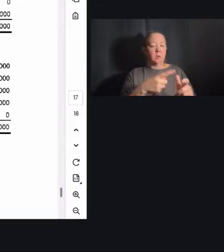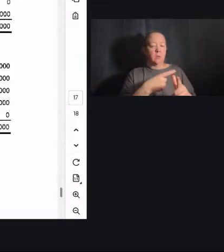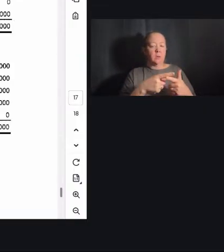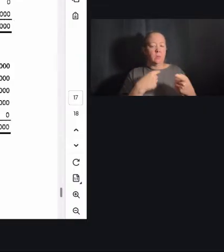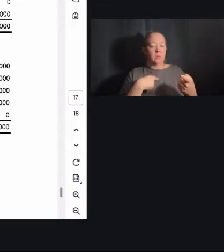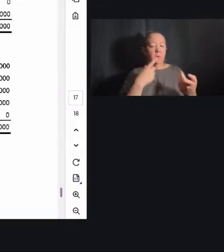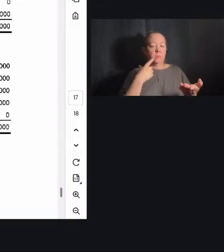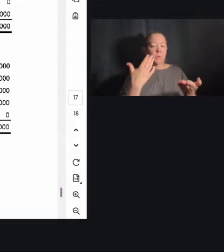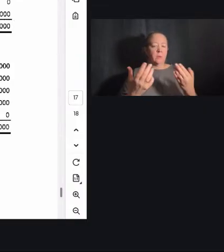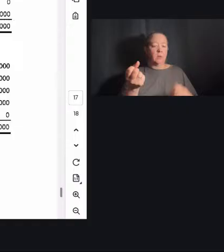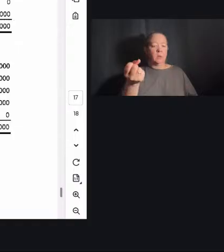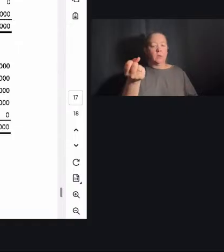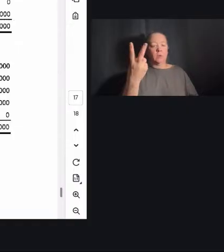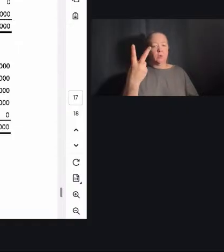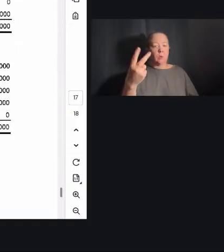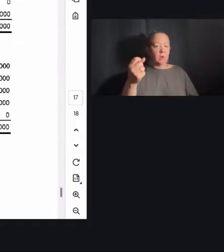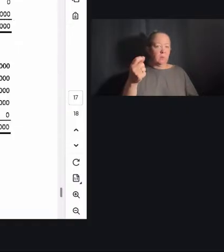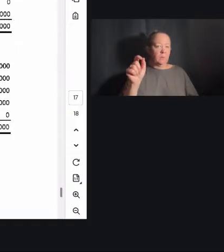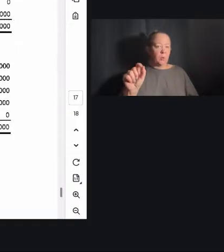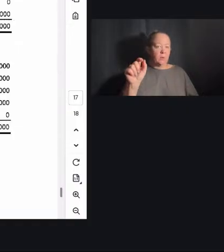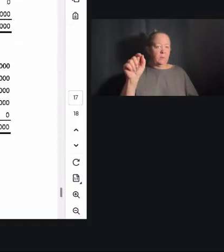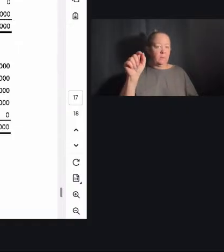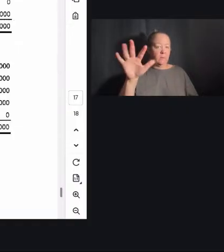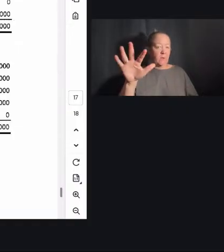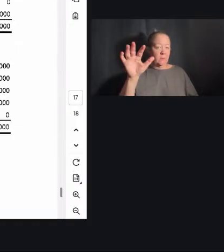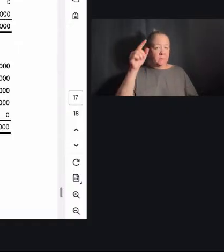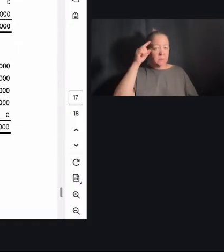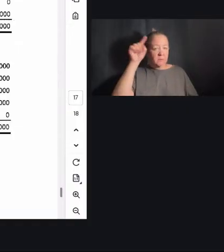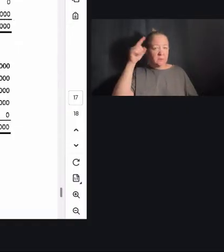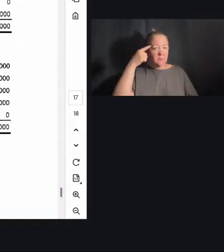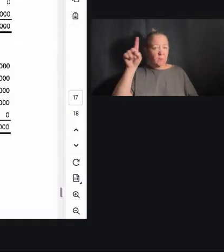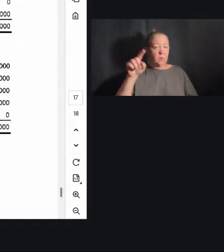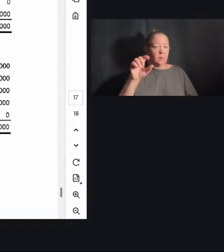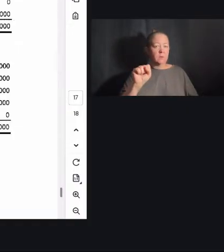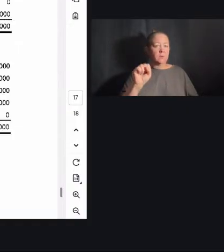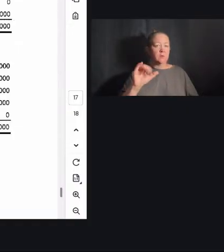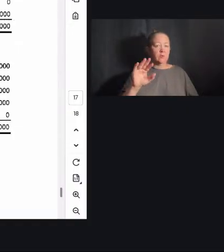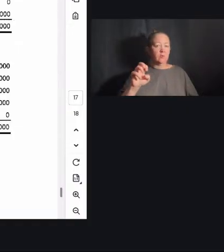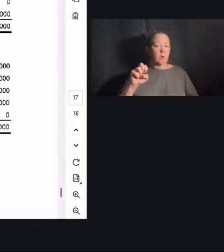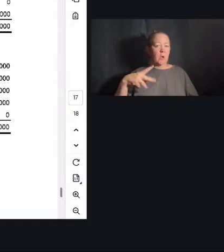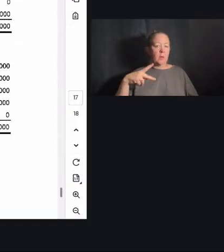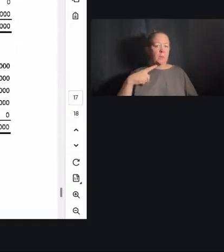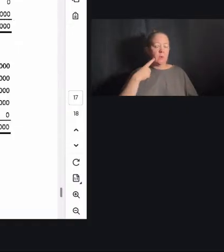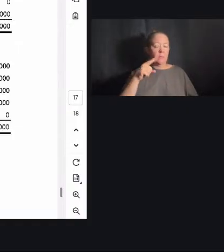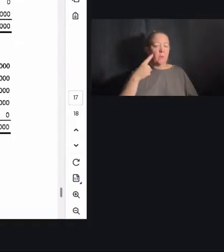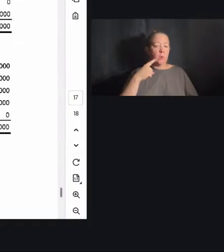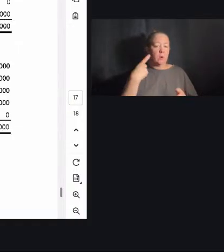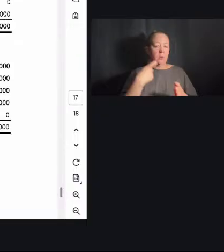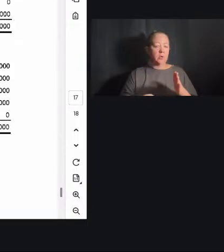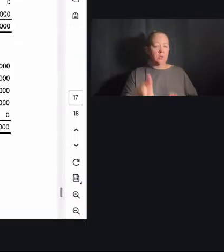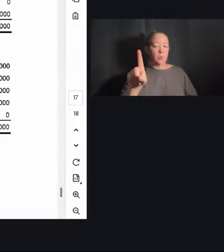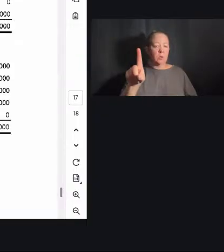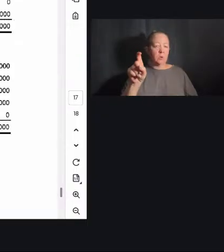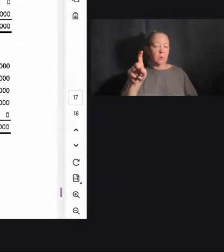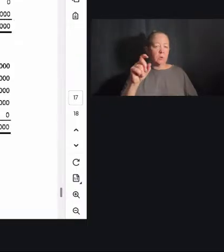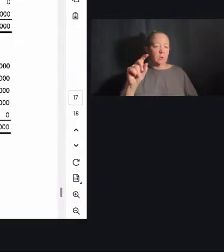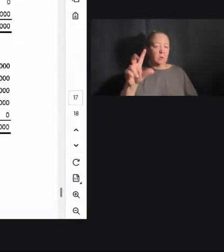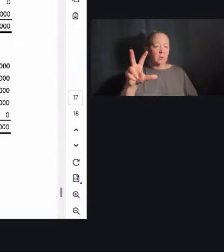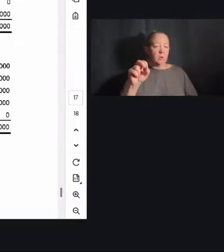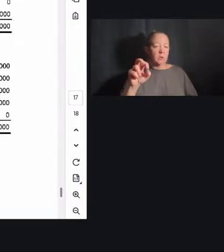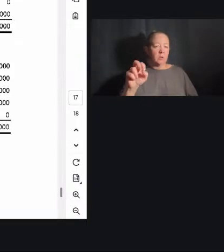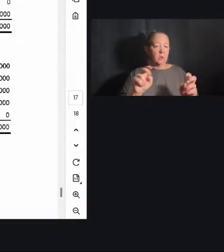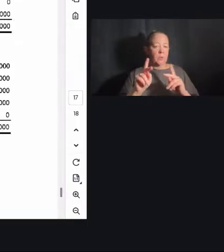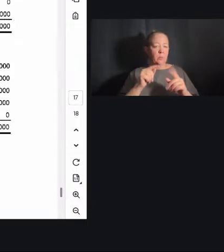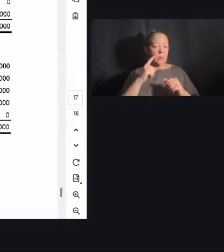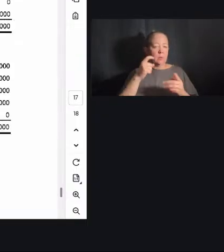an idea. 12.5 cents for the scrap program for charging 130 people the fee,